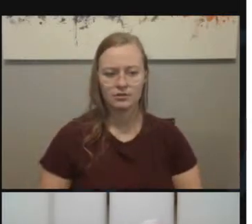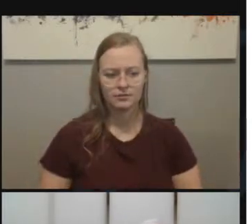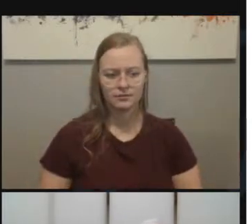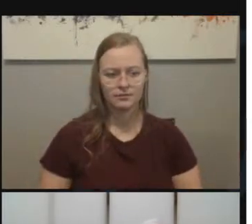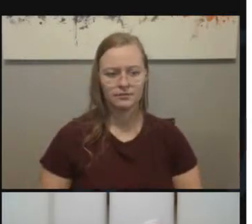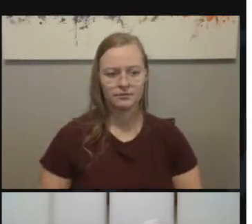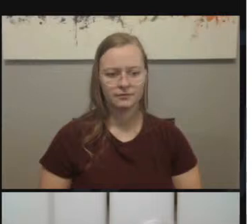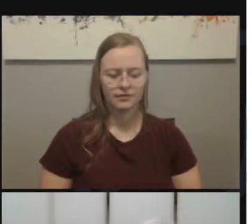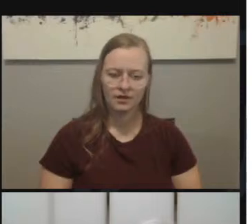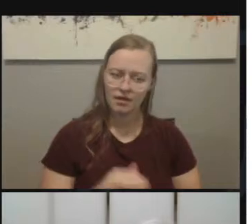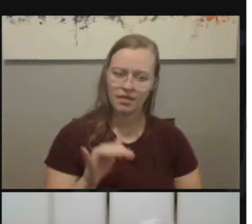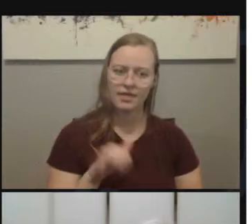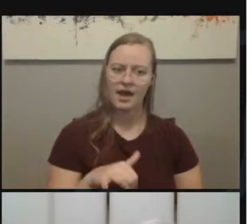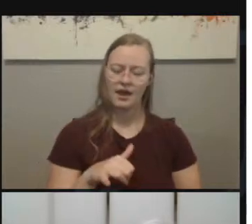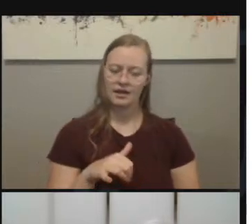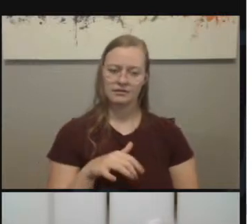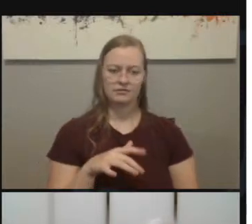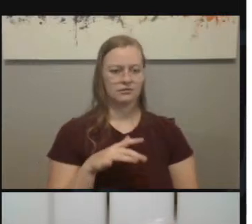That